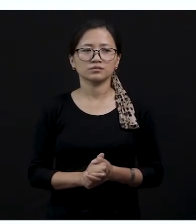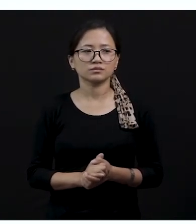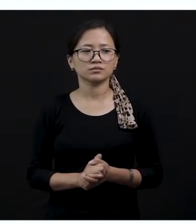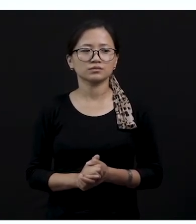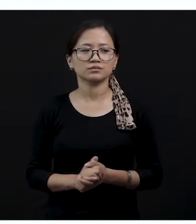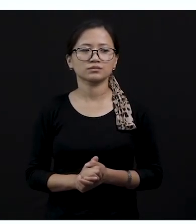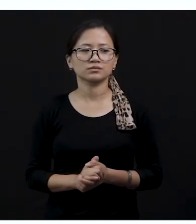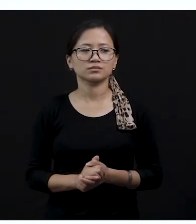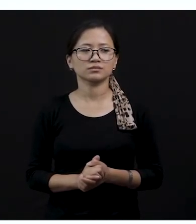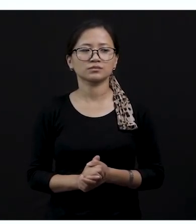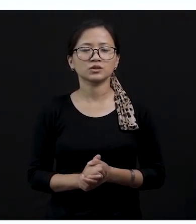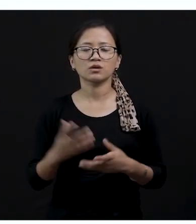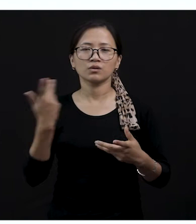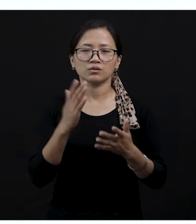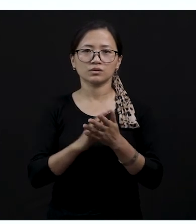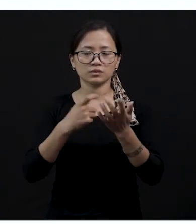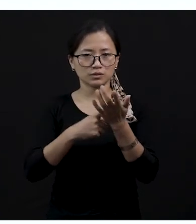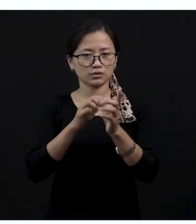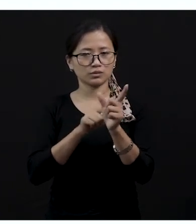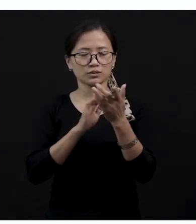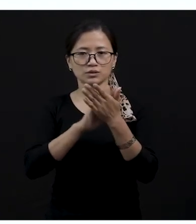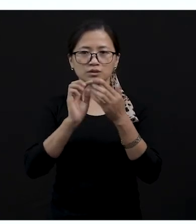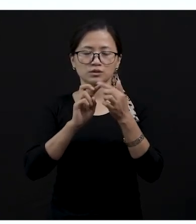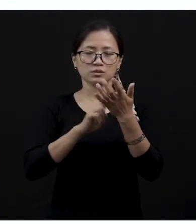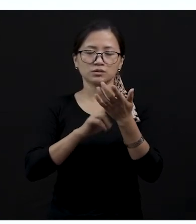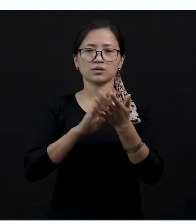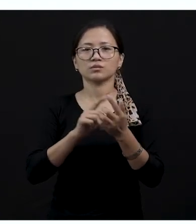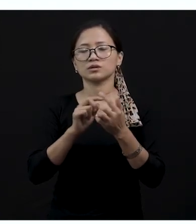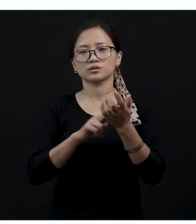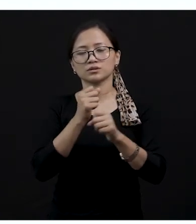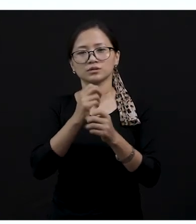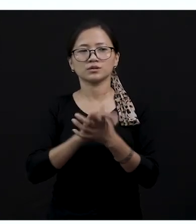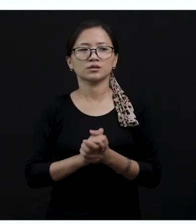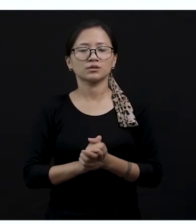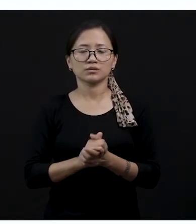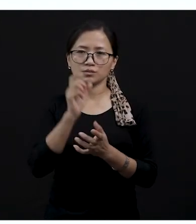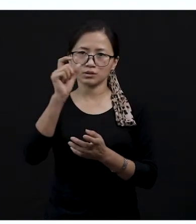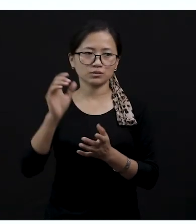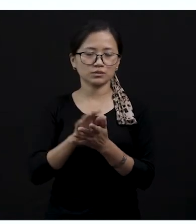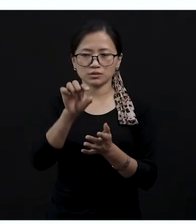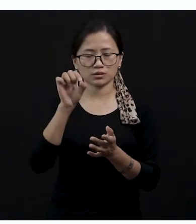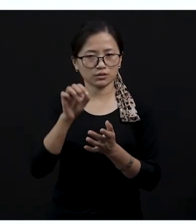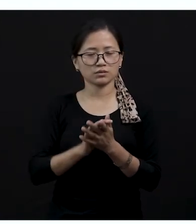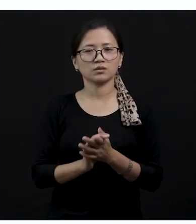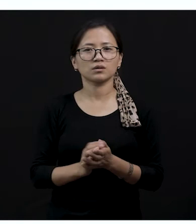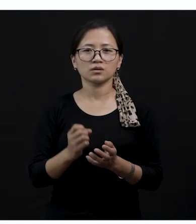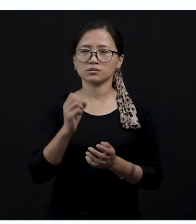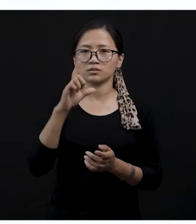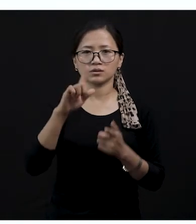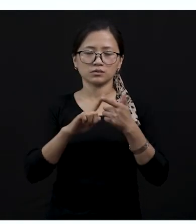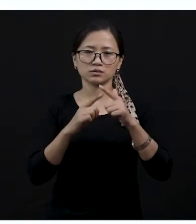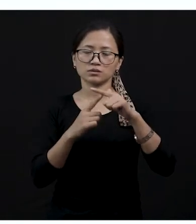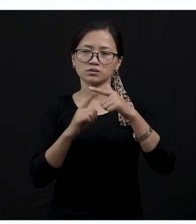this poem? So while naming the rhyme scheme, we will not take the words, okay? We will only take the indicating letter,